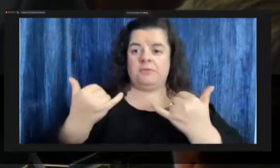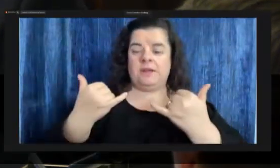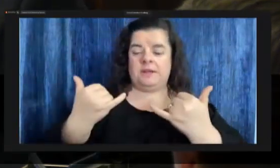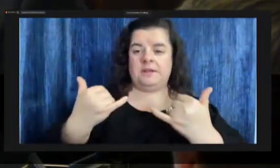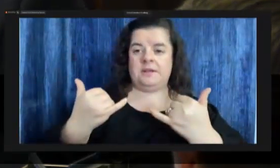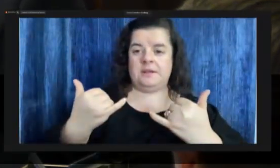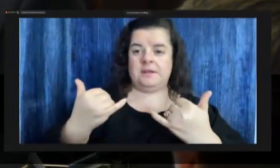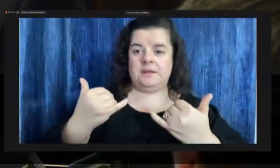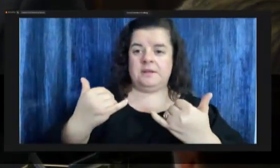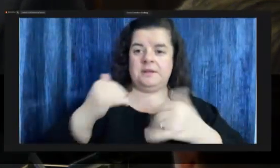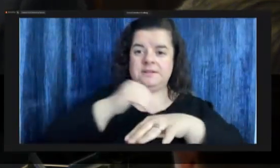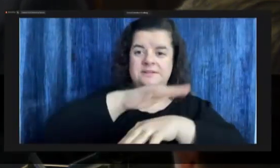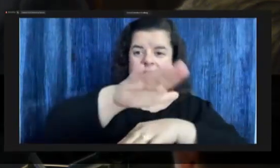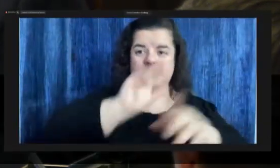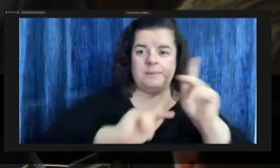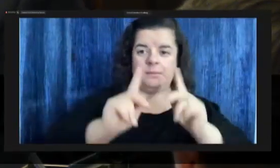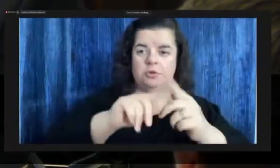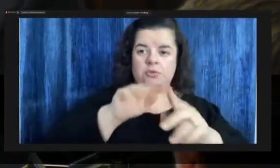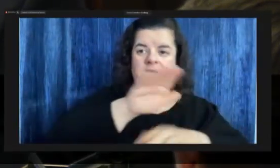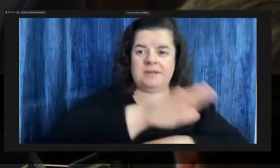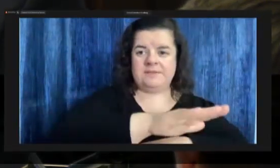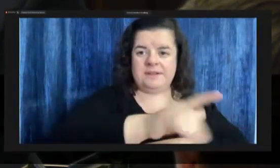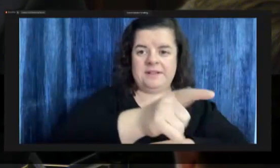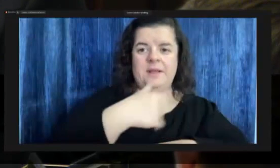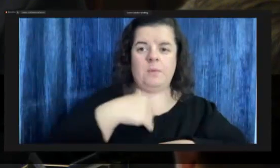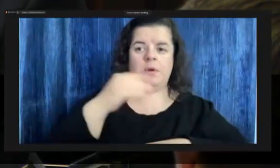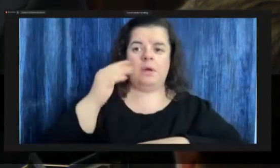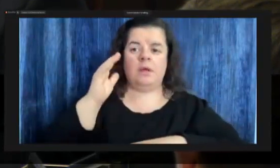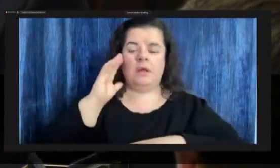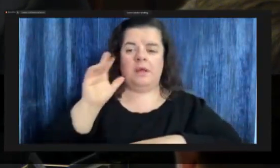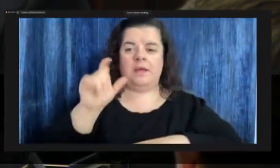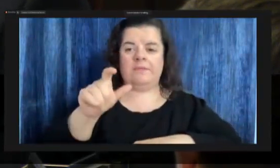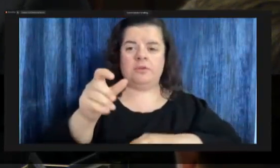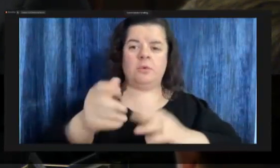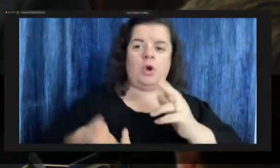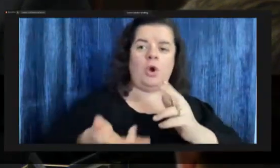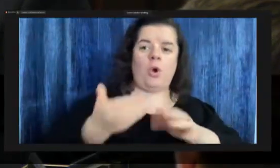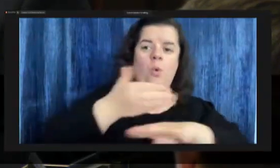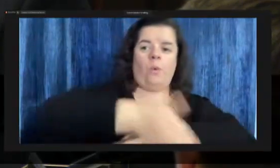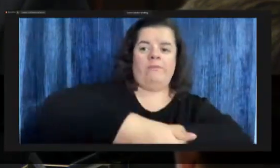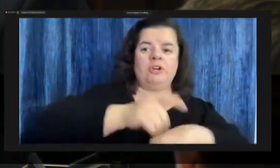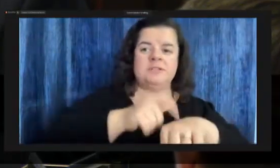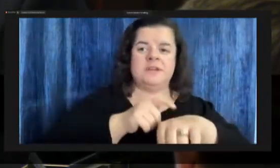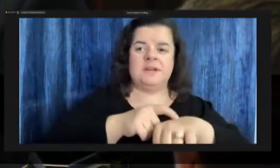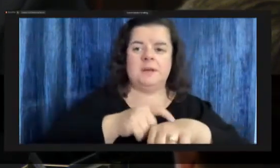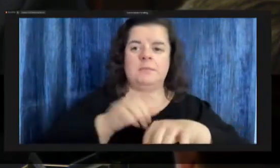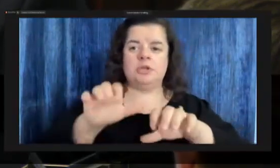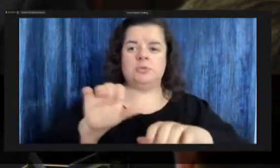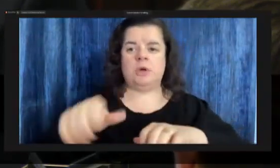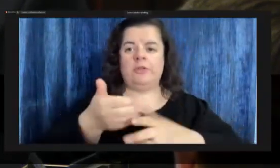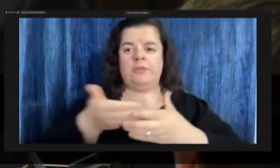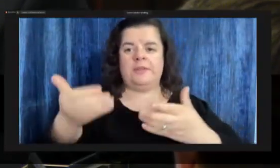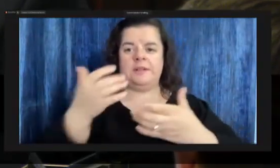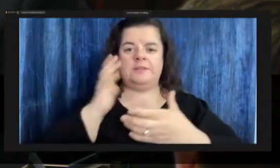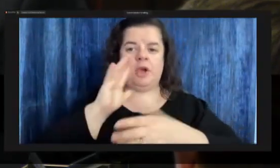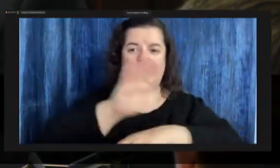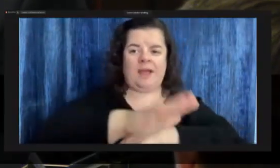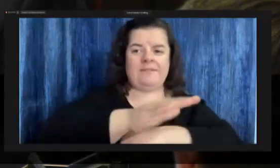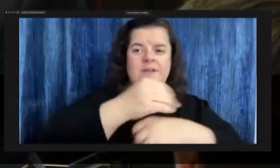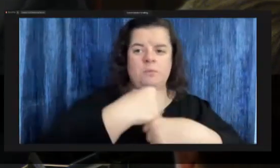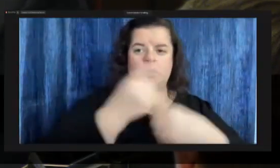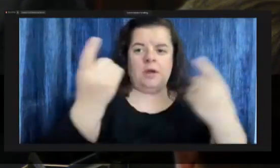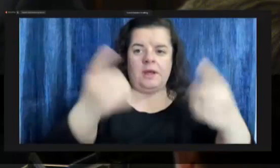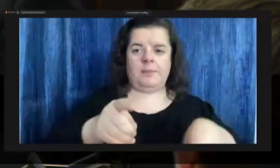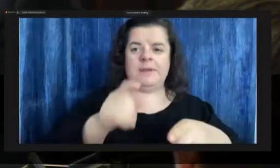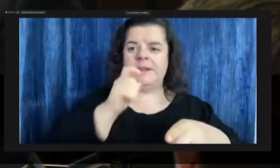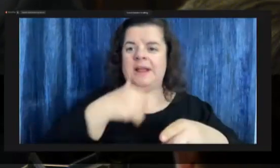sending people to the evening, they would have to give them overtime. They'd have to do other things to make the evenings work, because they didn't have enough staff